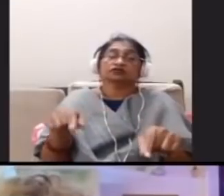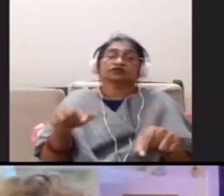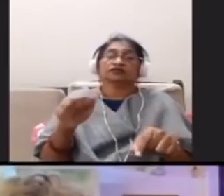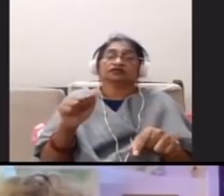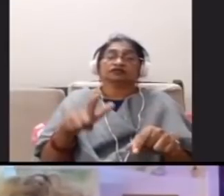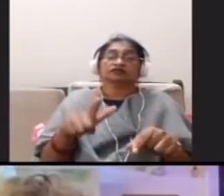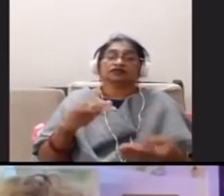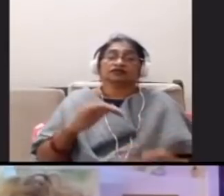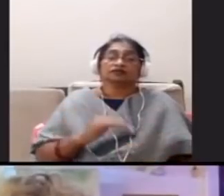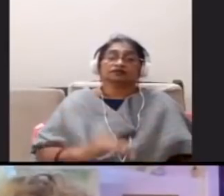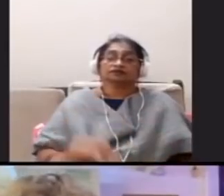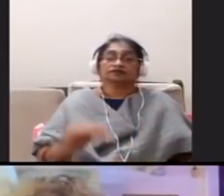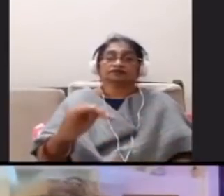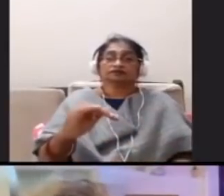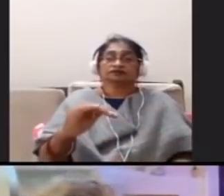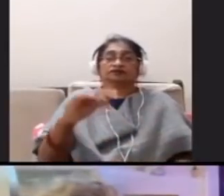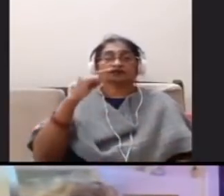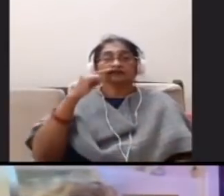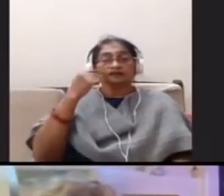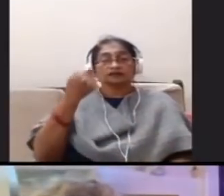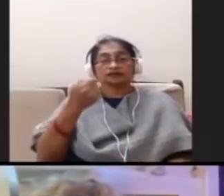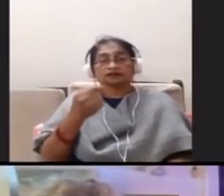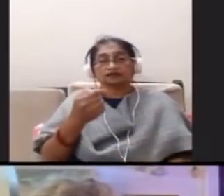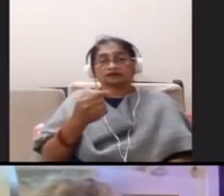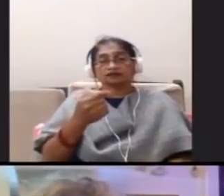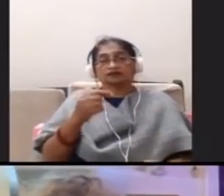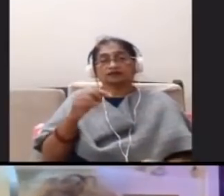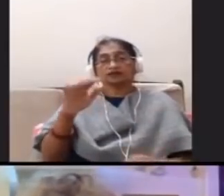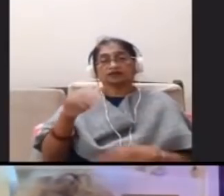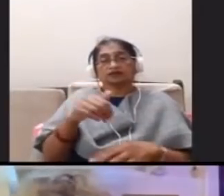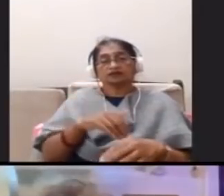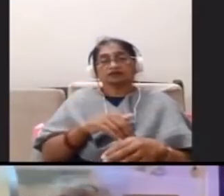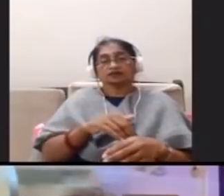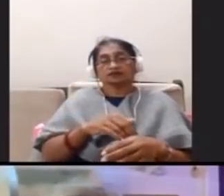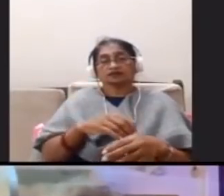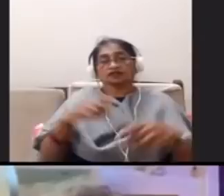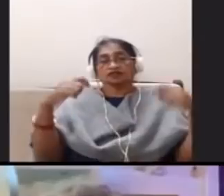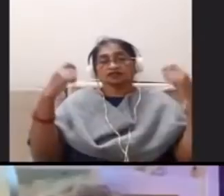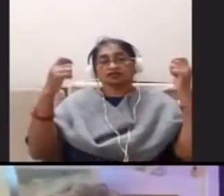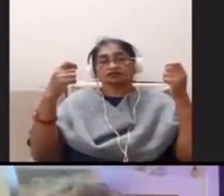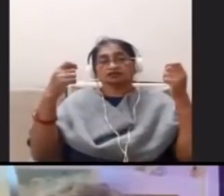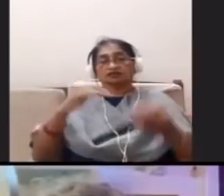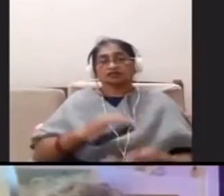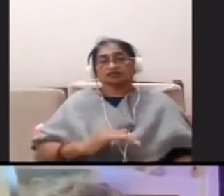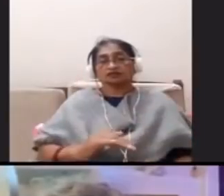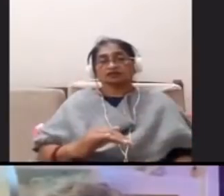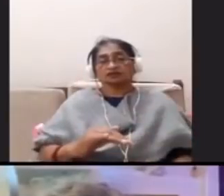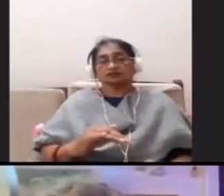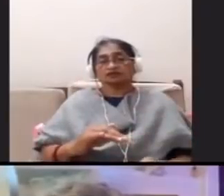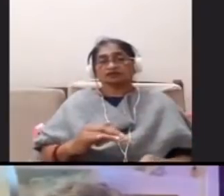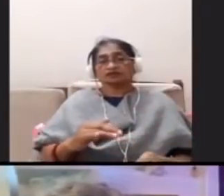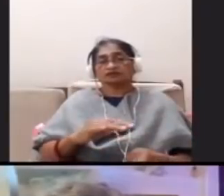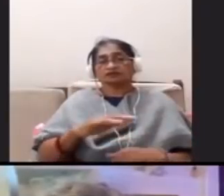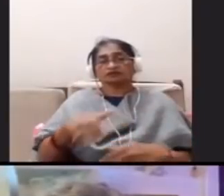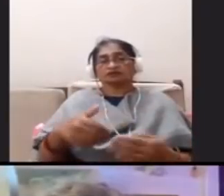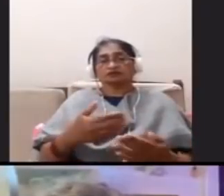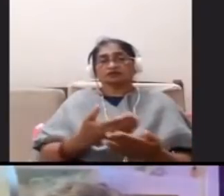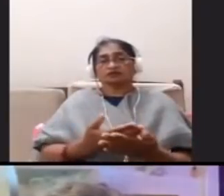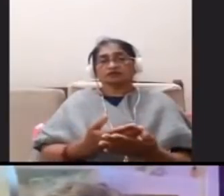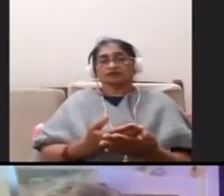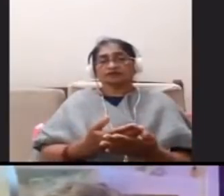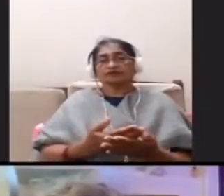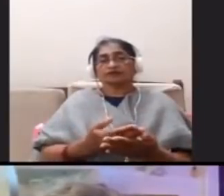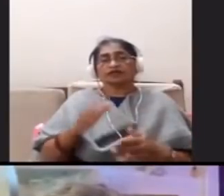son, Paris, of whom she called her greatest achievement. During this time, she was approached by sculptor Mark Quinn, and